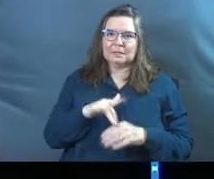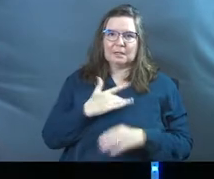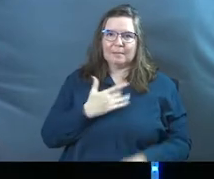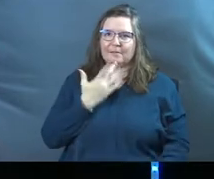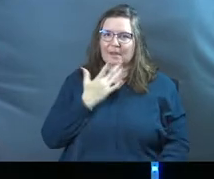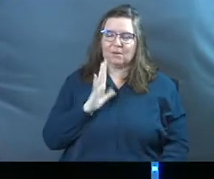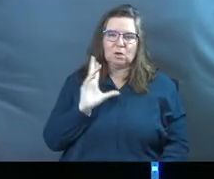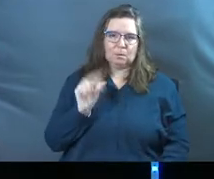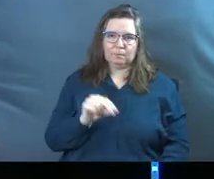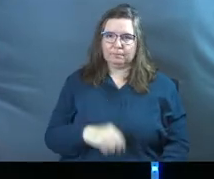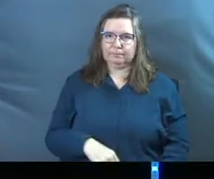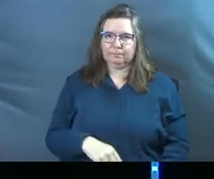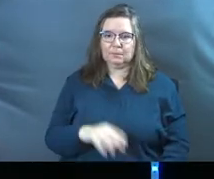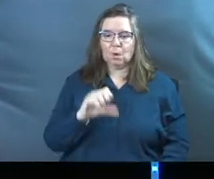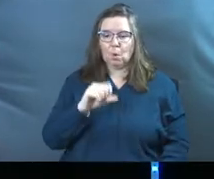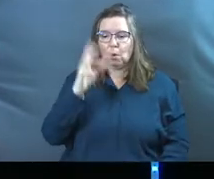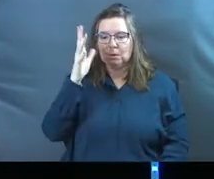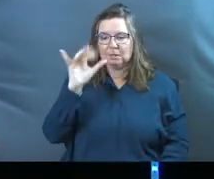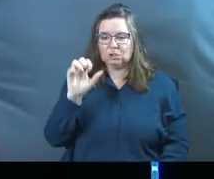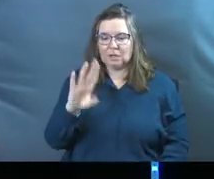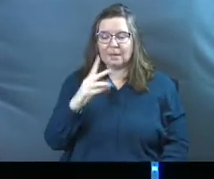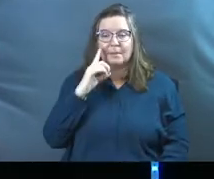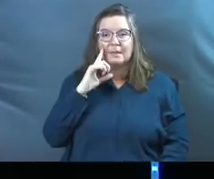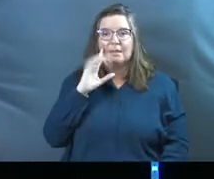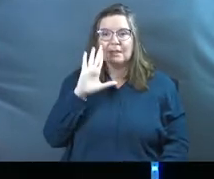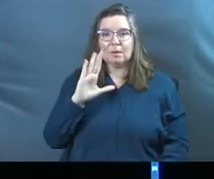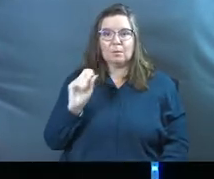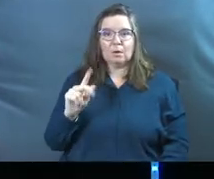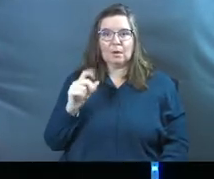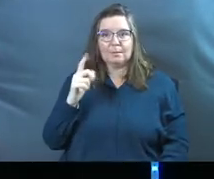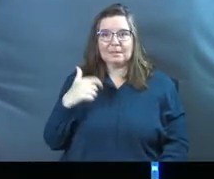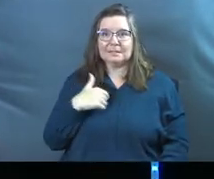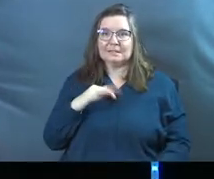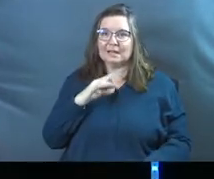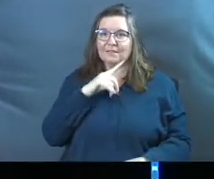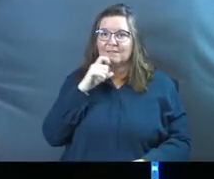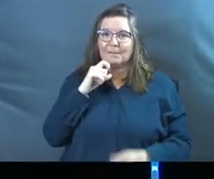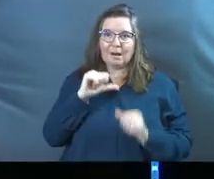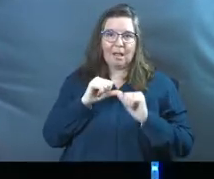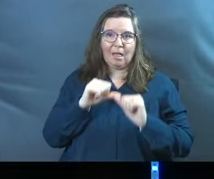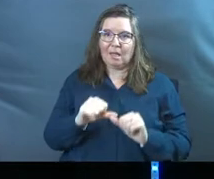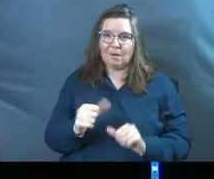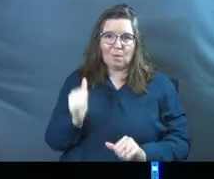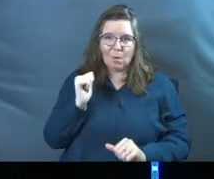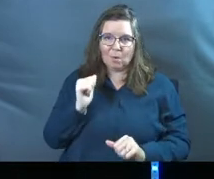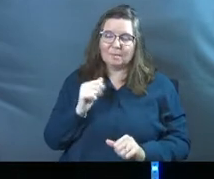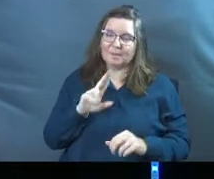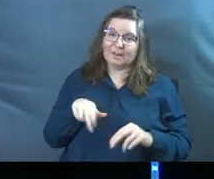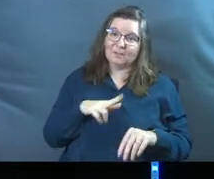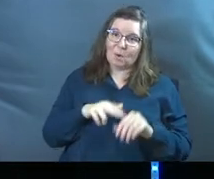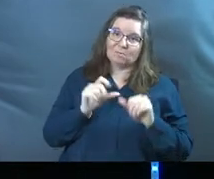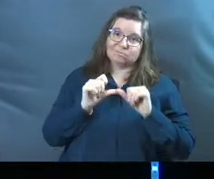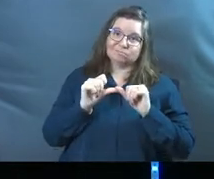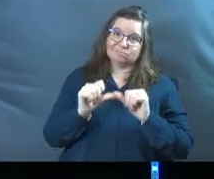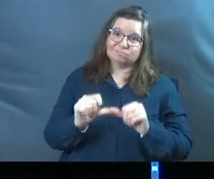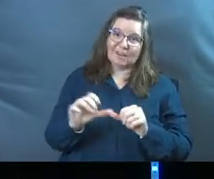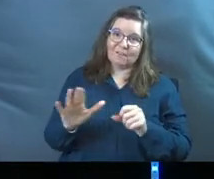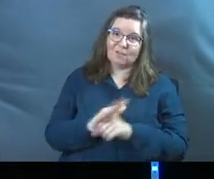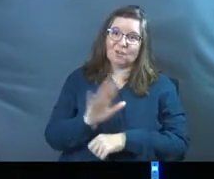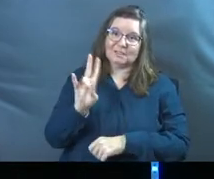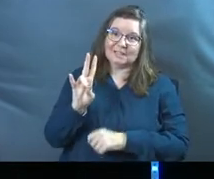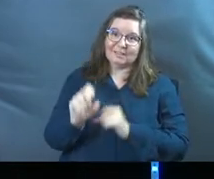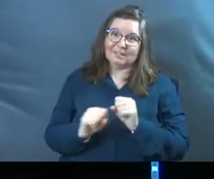my favorite. And old dad Jacob thinks they're going to be okay because this famine's not going to last very long. And of course, it is going to last a